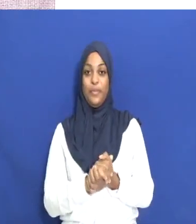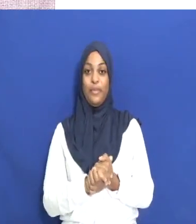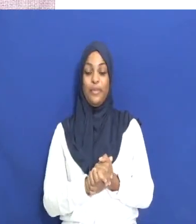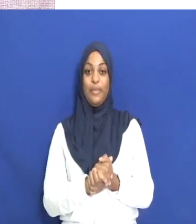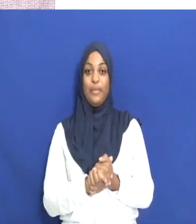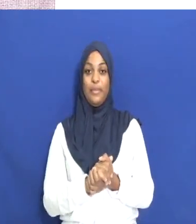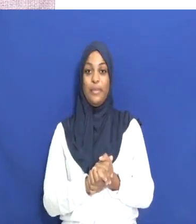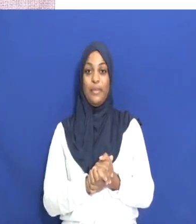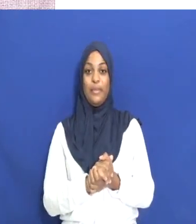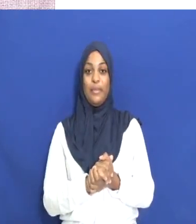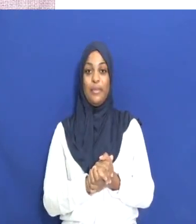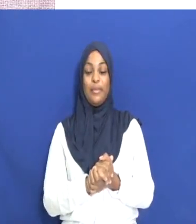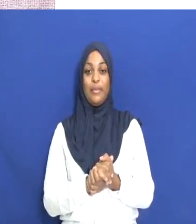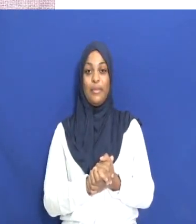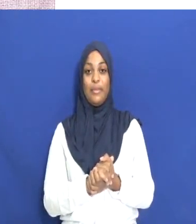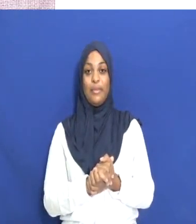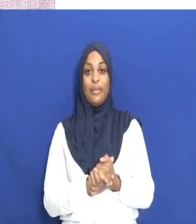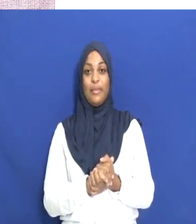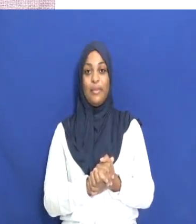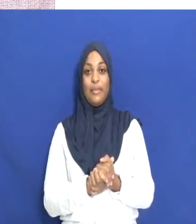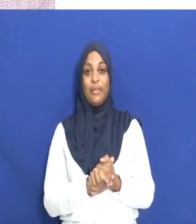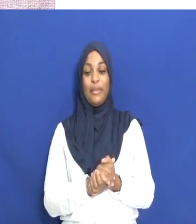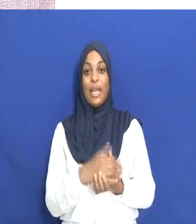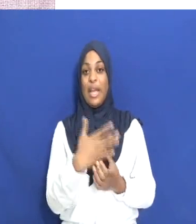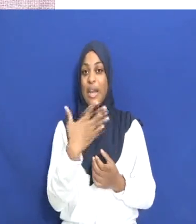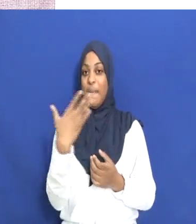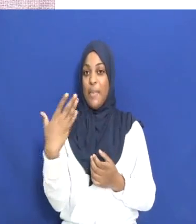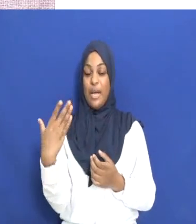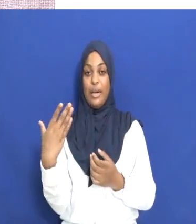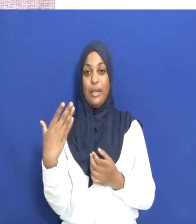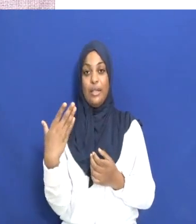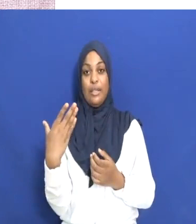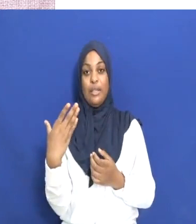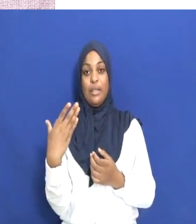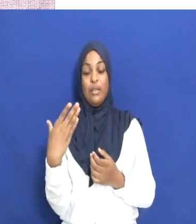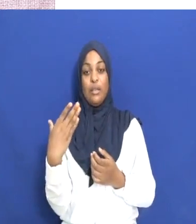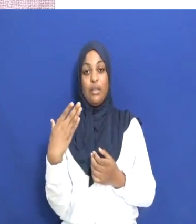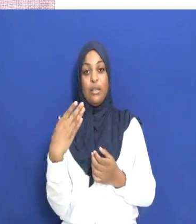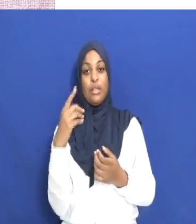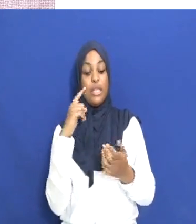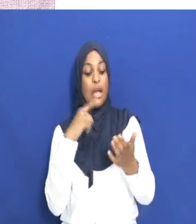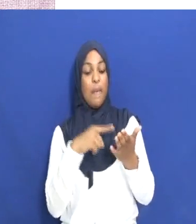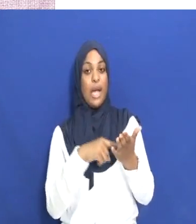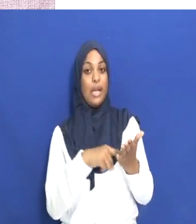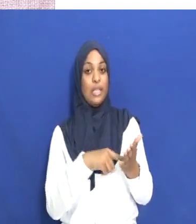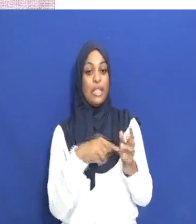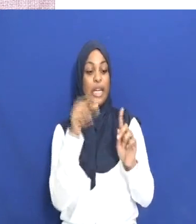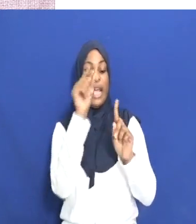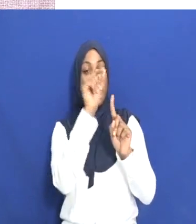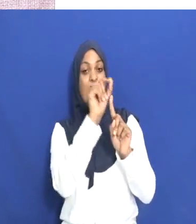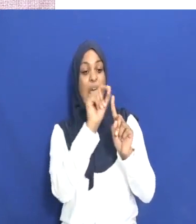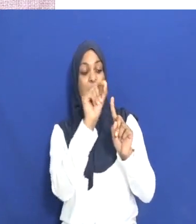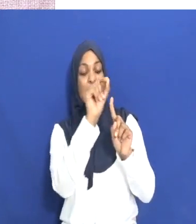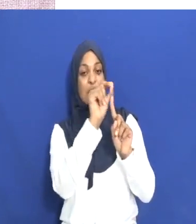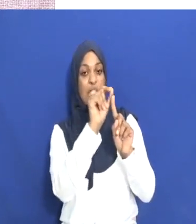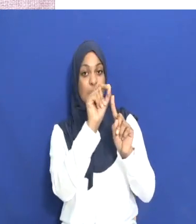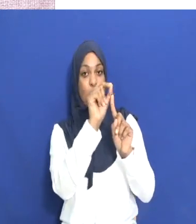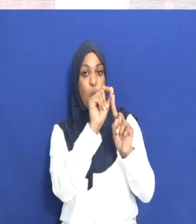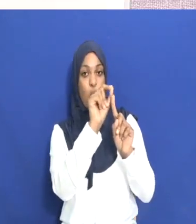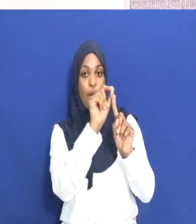Yes, the numbers mean exponent. And this is because the numbers are written in exponential